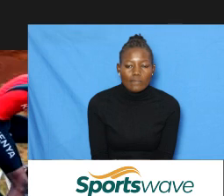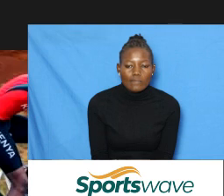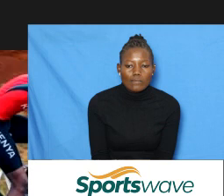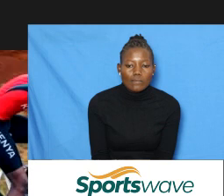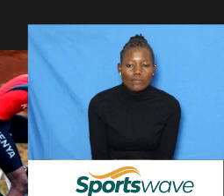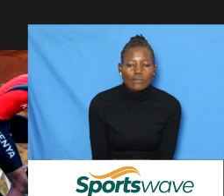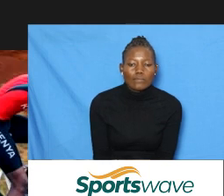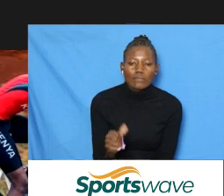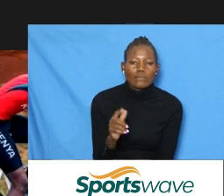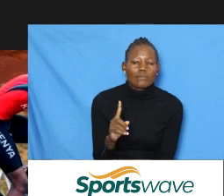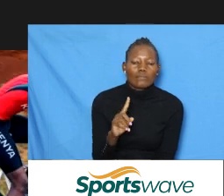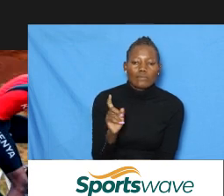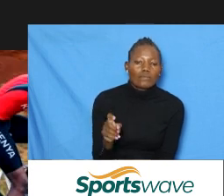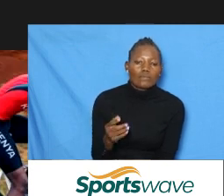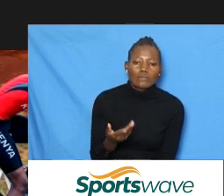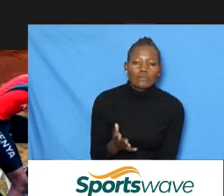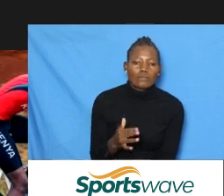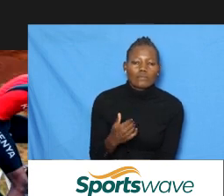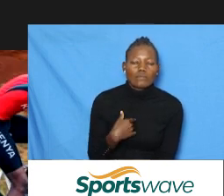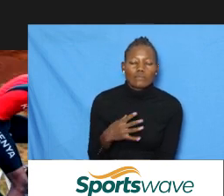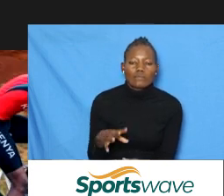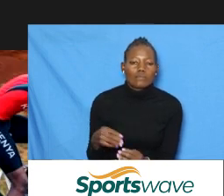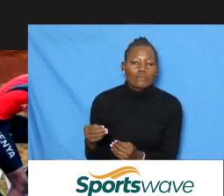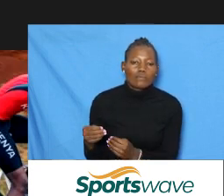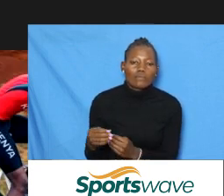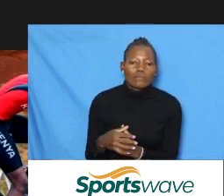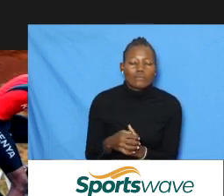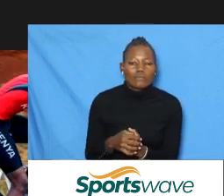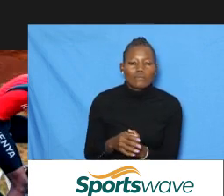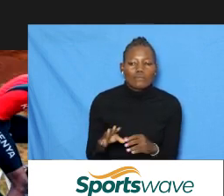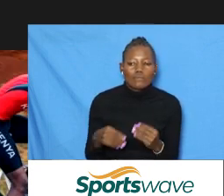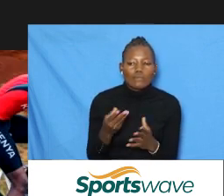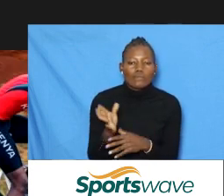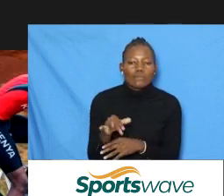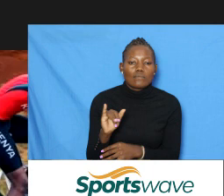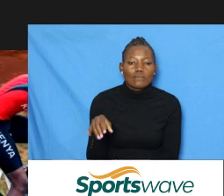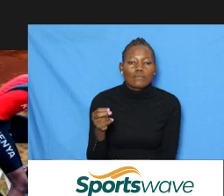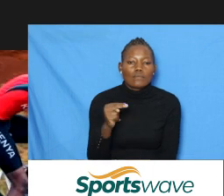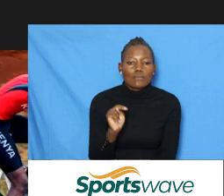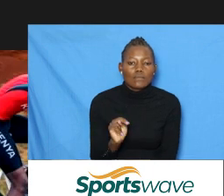Okay, anybody else with a question before I hand over back to John?